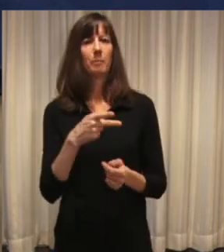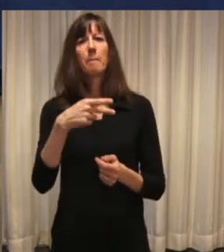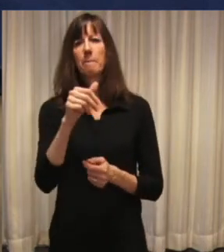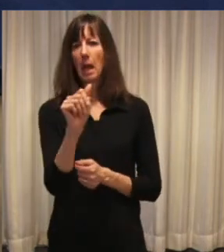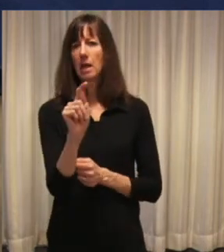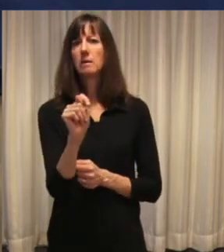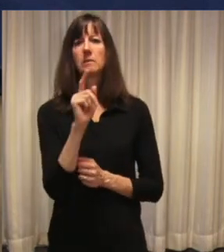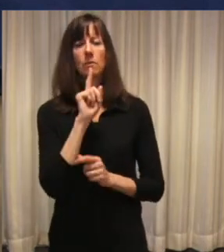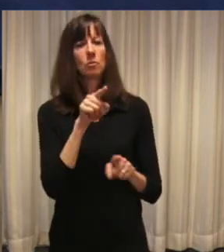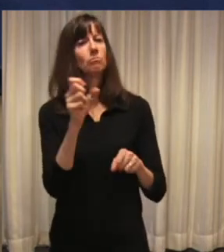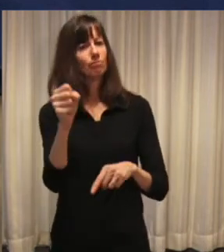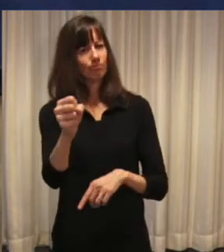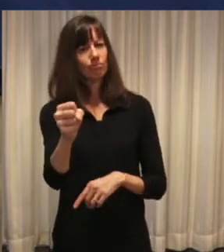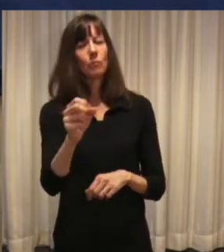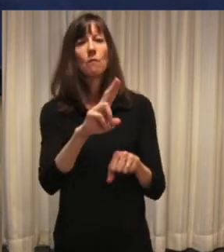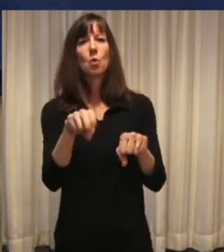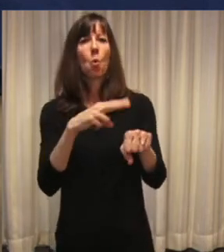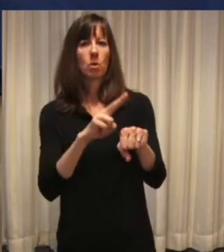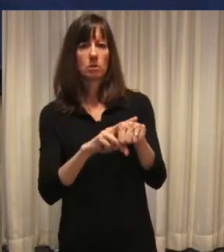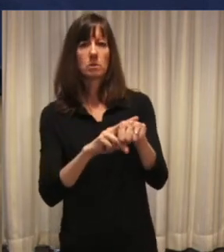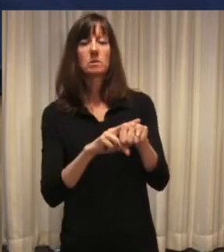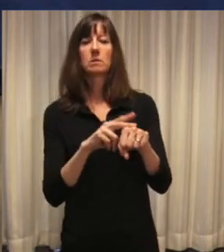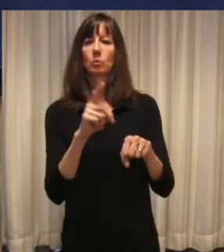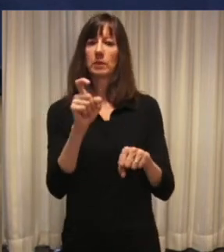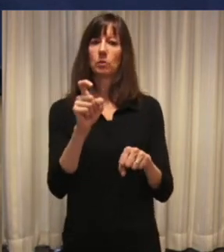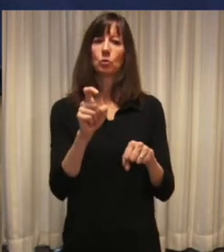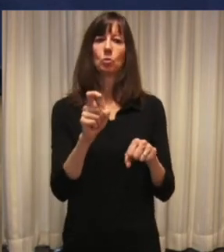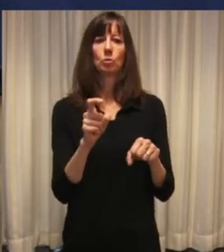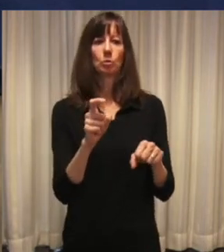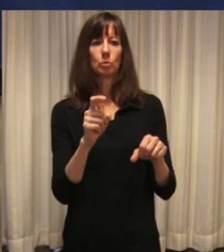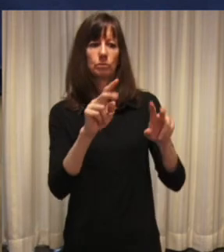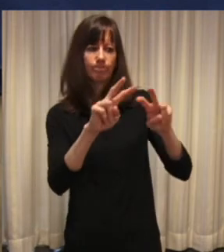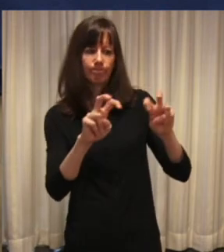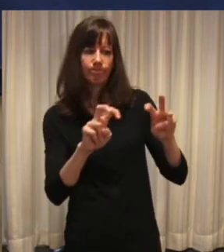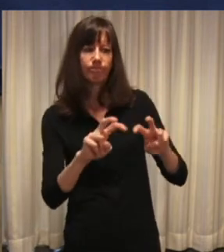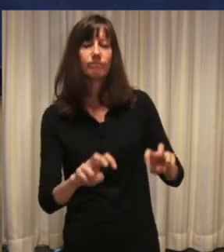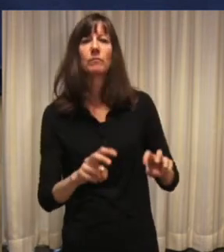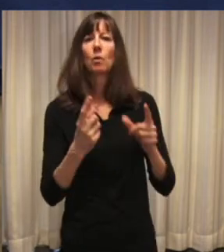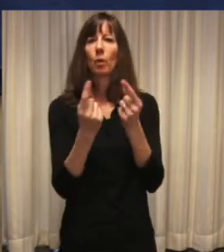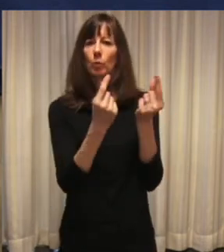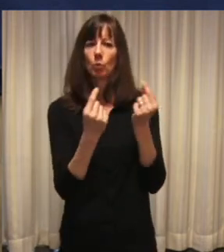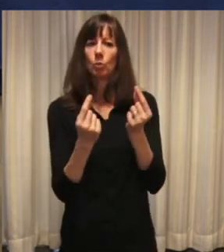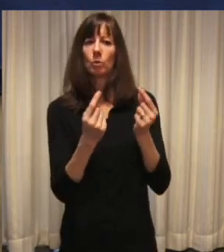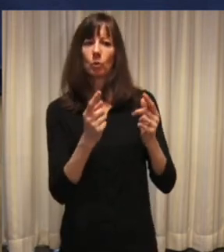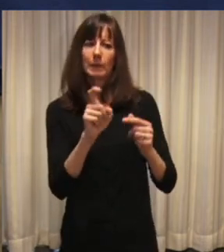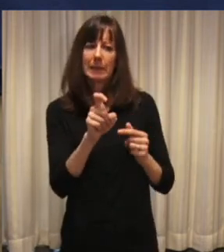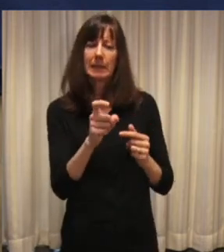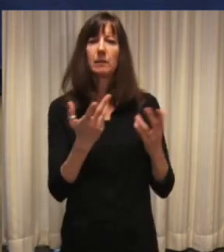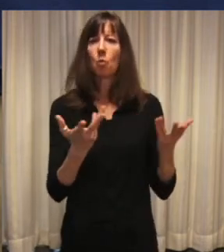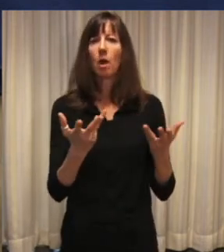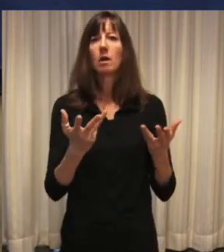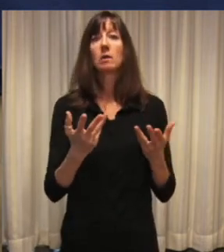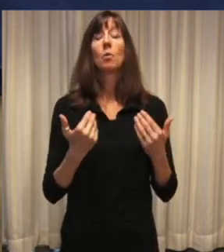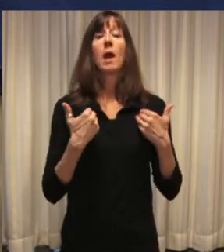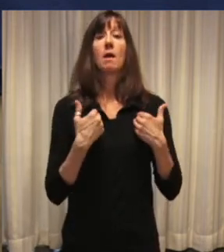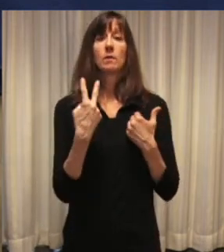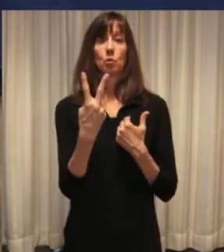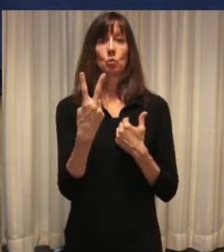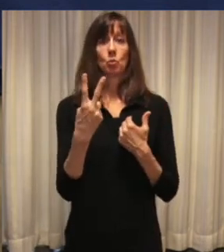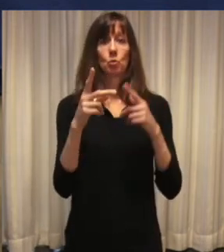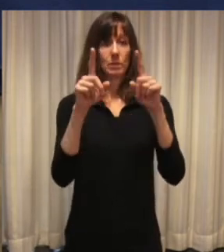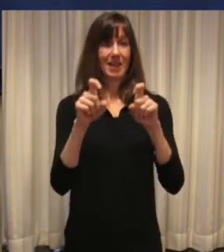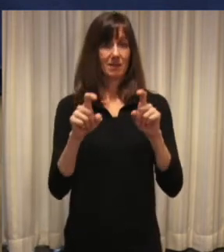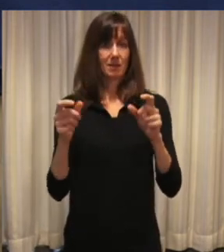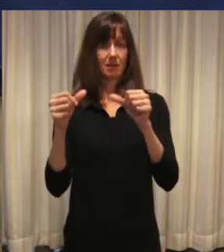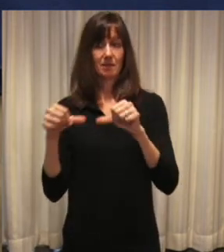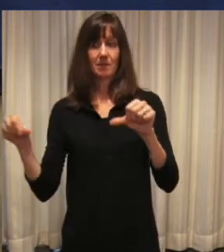even evaluating the different sites. We, with our two testing sites we have up, one in the, Ulster County and one in at Ellenville Hospital, we've